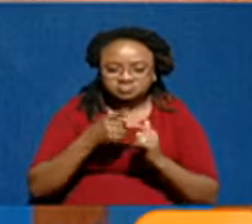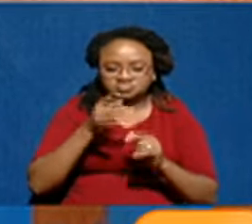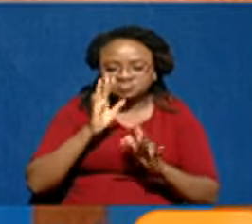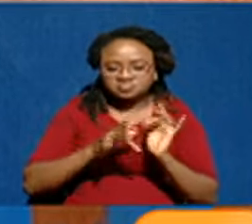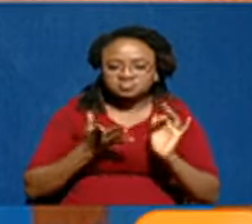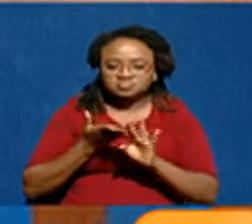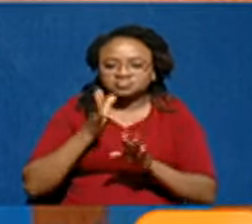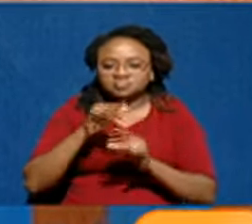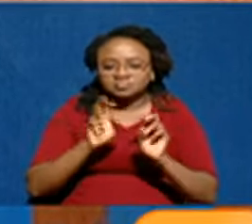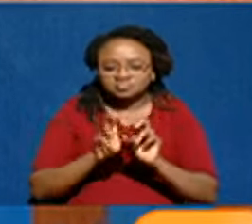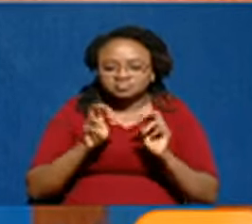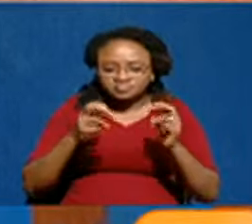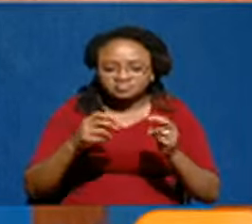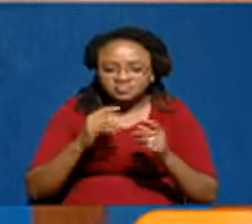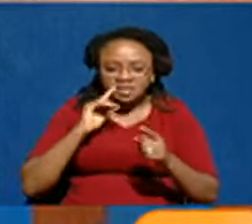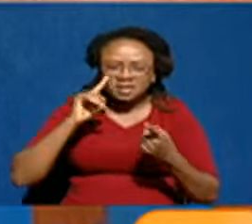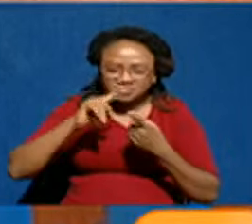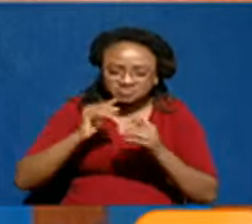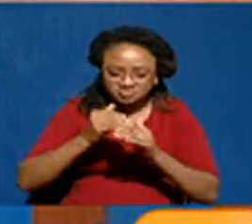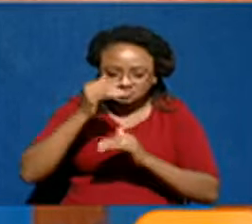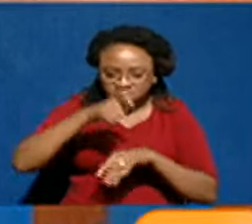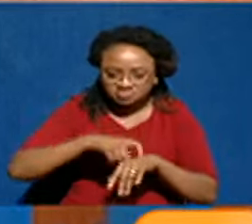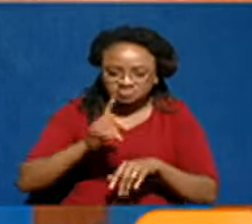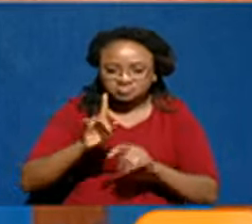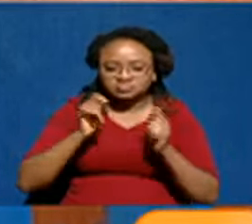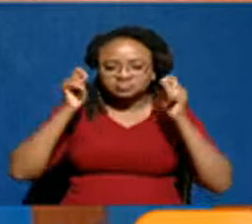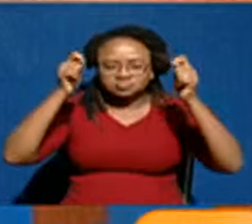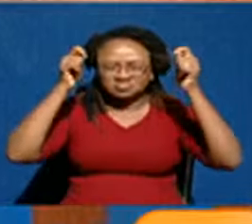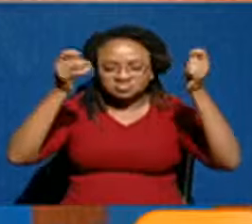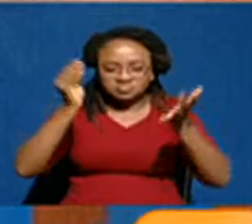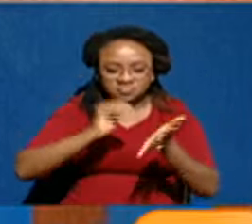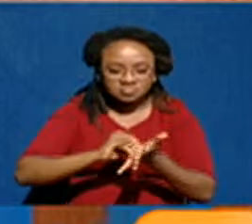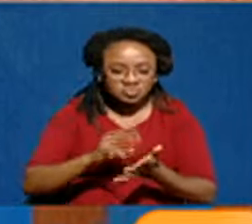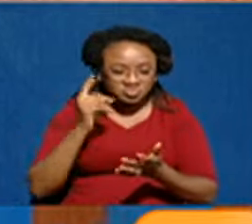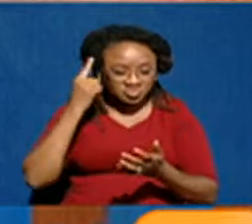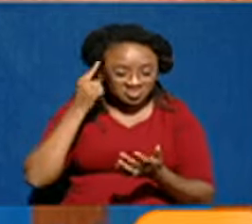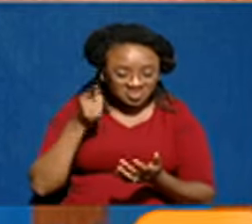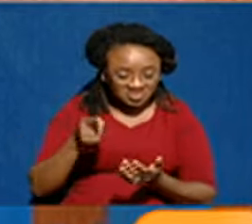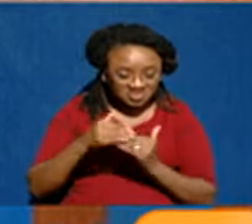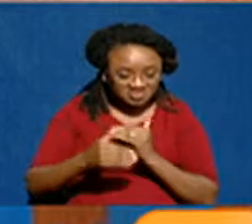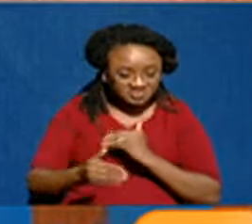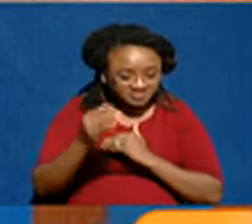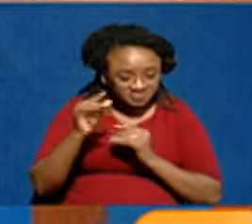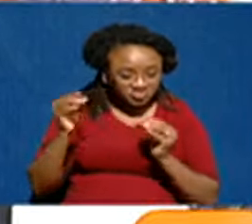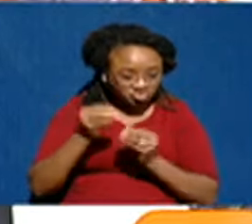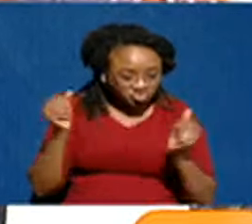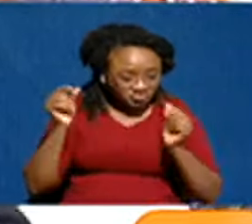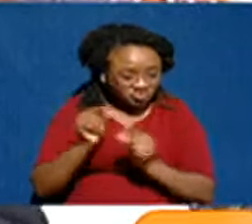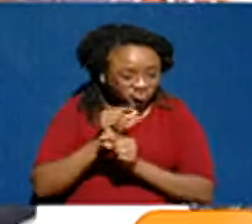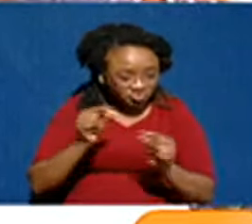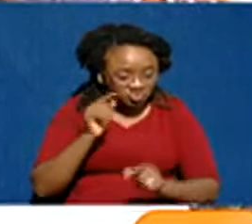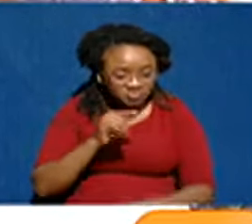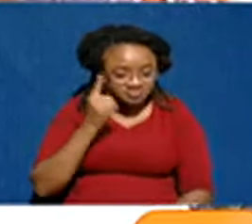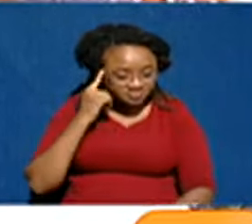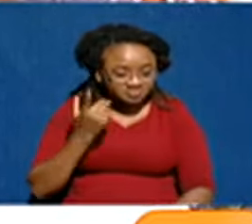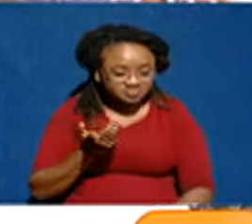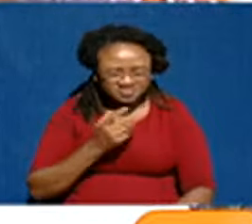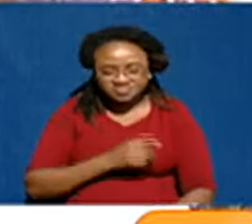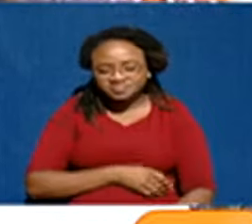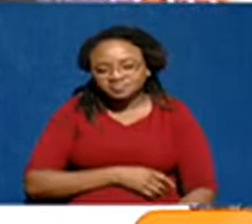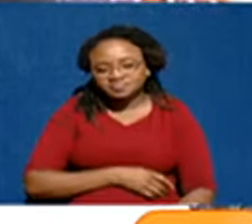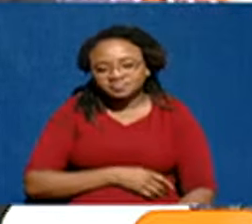to the table until the next time that you are going on strike. And none of this looks rosy. I mean, it doesn't look like there's light at the end of the tunnel, does